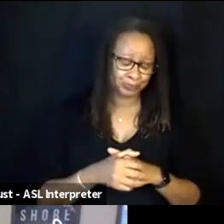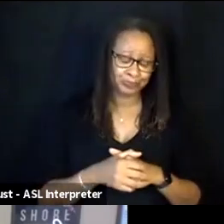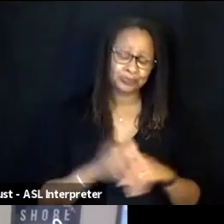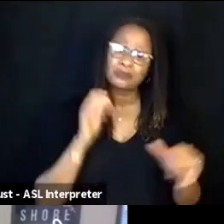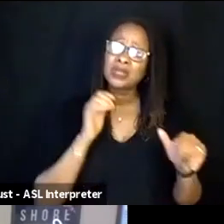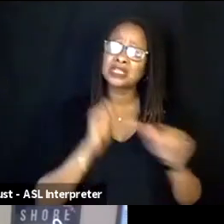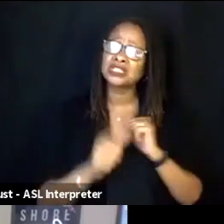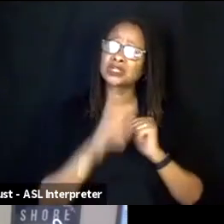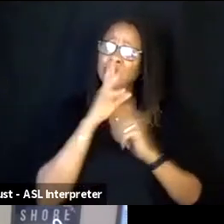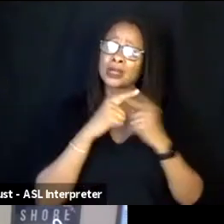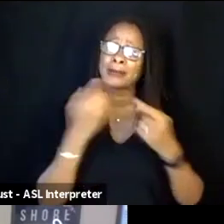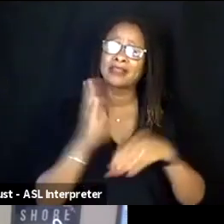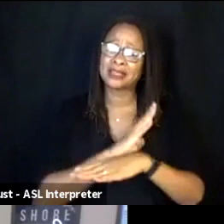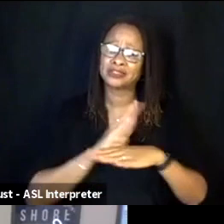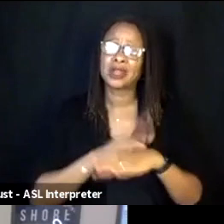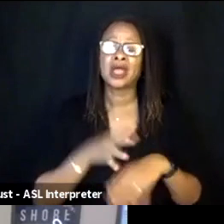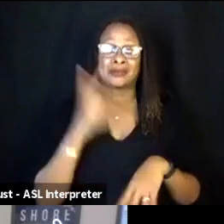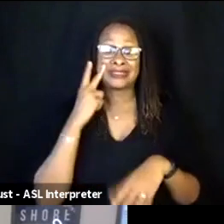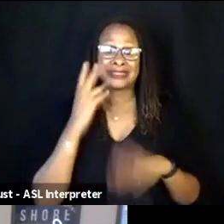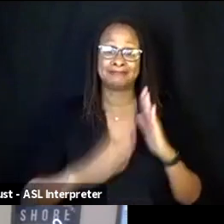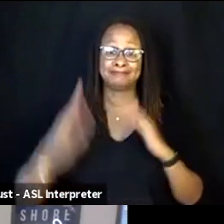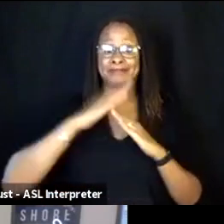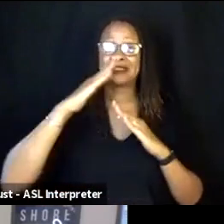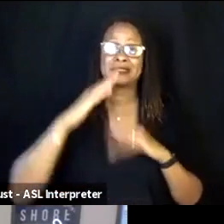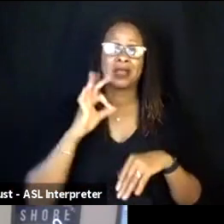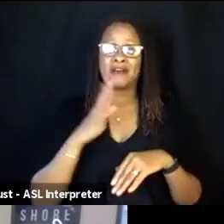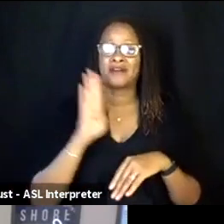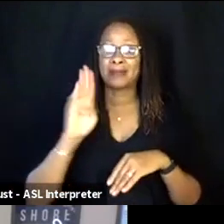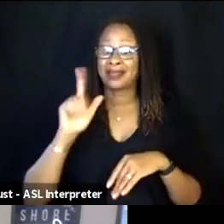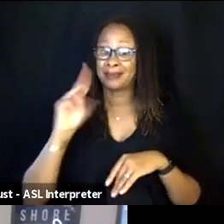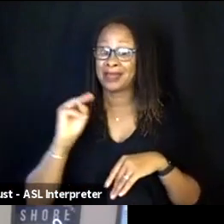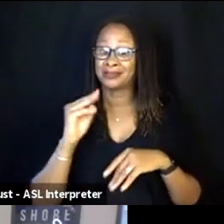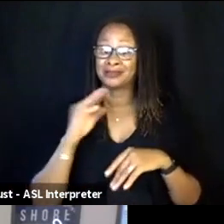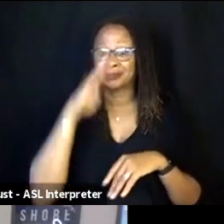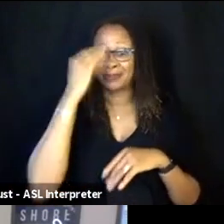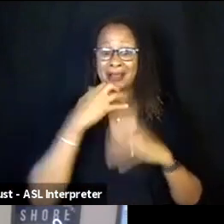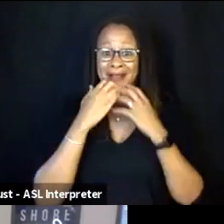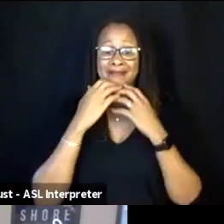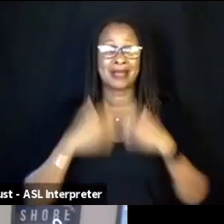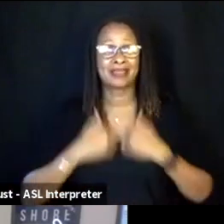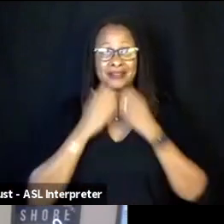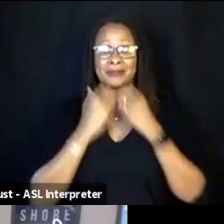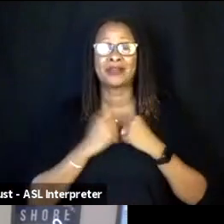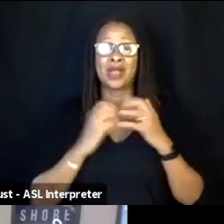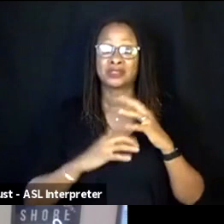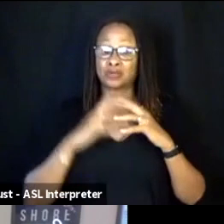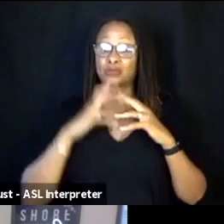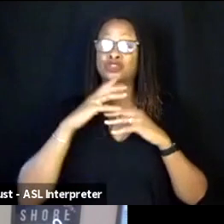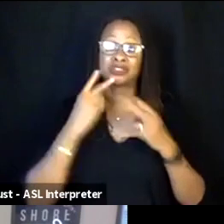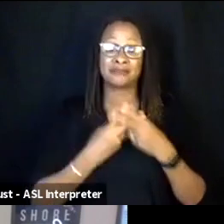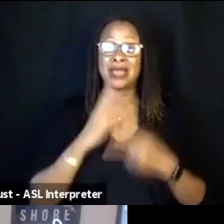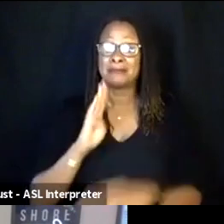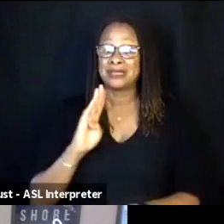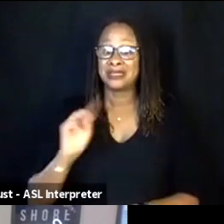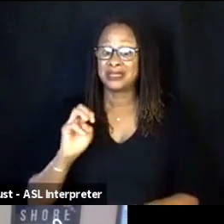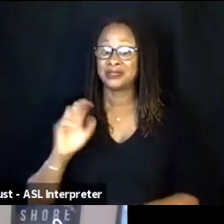we've seen the peak of a recent peak of the Black Lives Matter movement. We saw the emergence of the Me Too movement. What role do you think